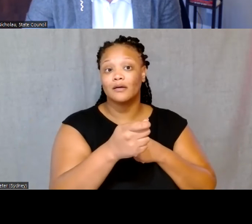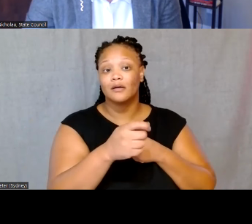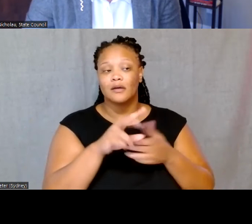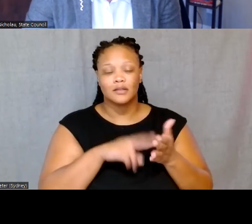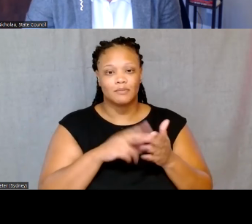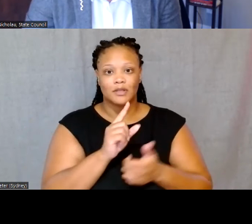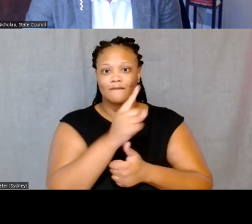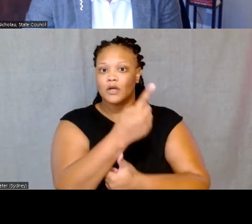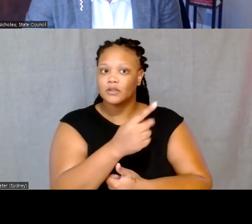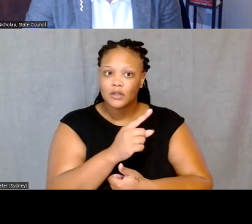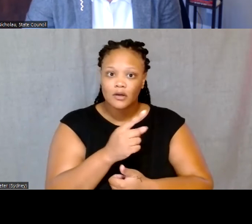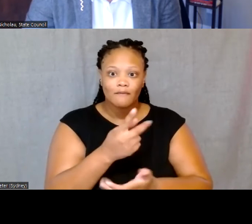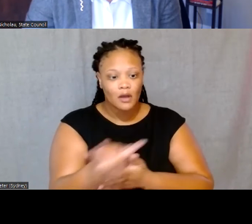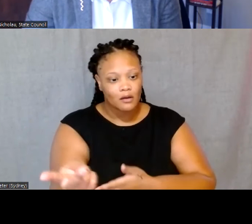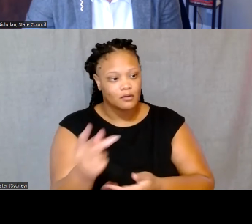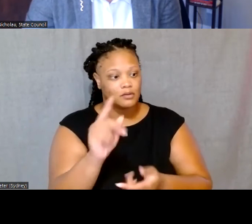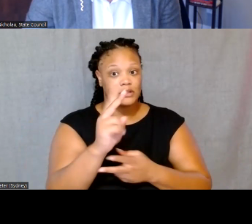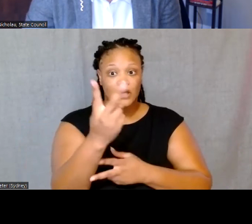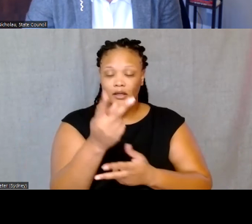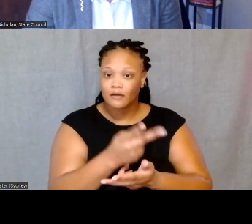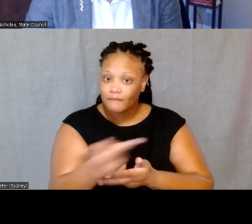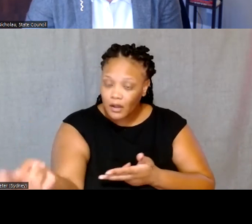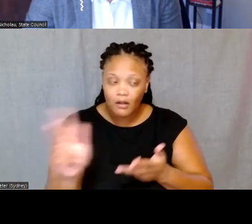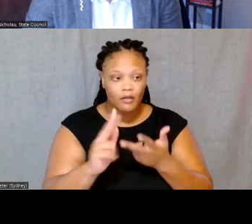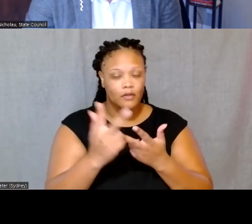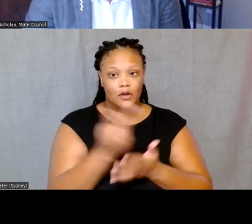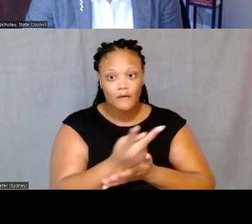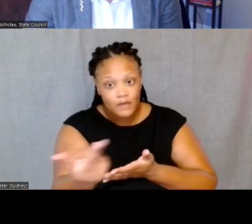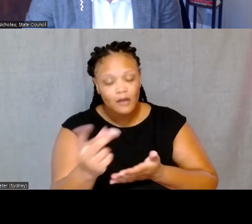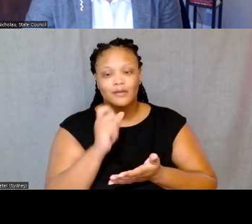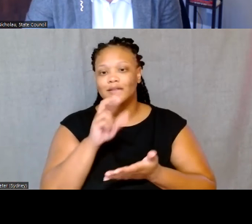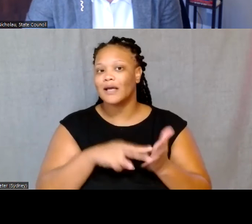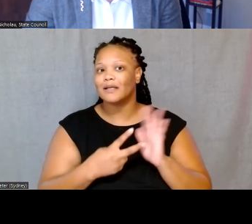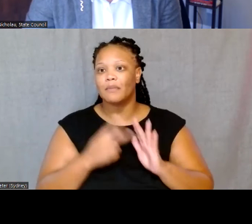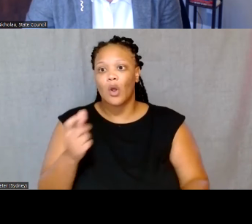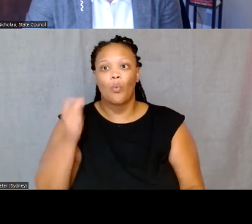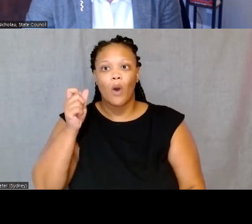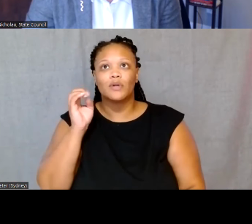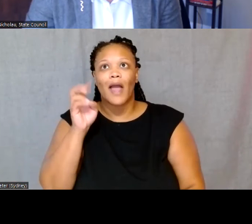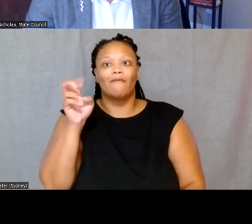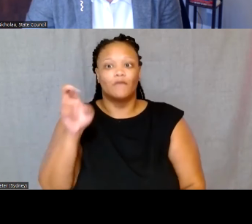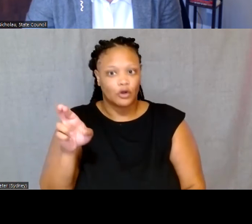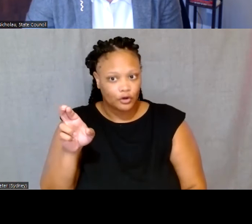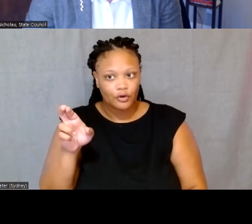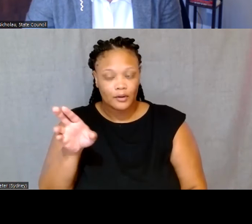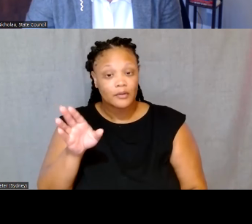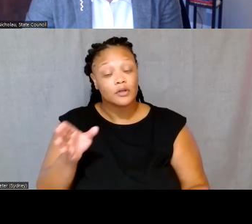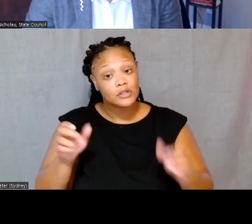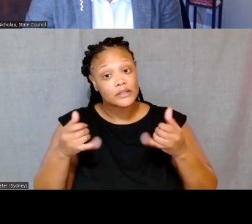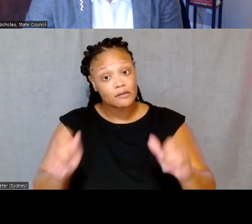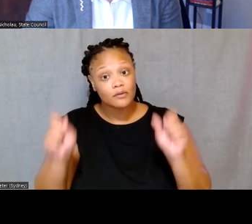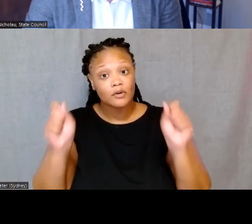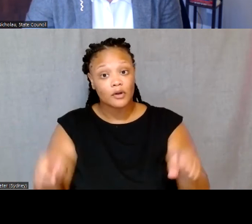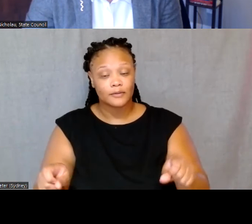mean that we're not going to get it. I was legislative director for Senator Holly Mitchell. She ran the maximum family